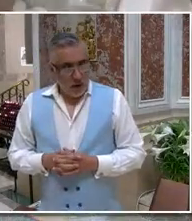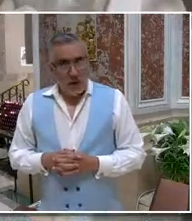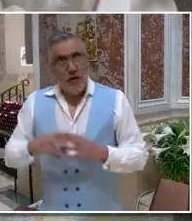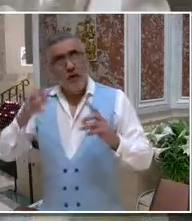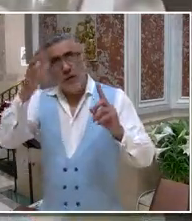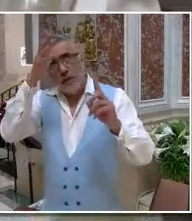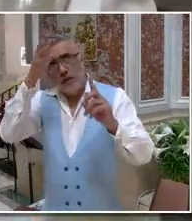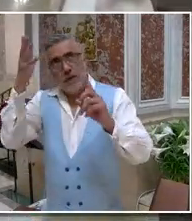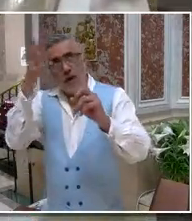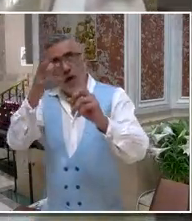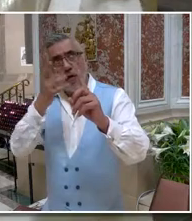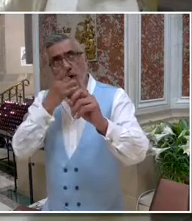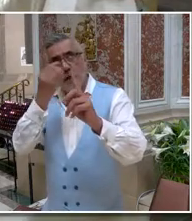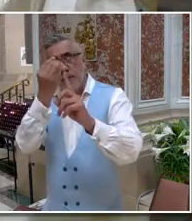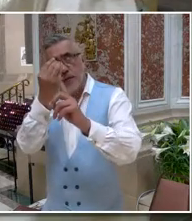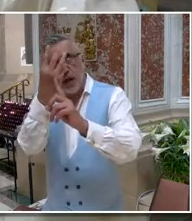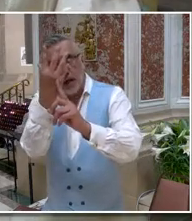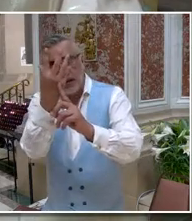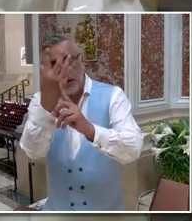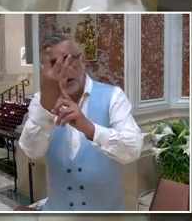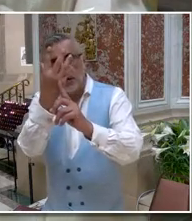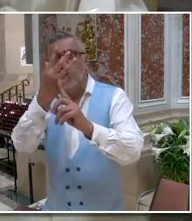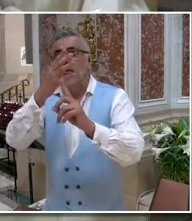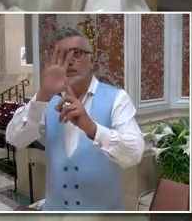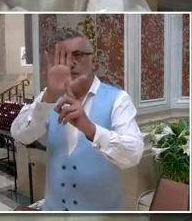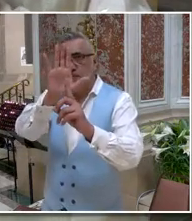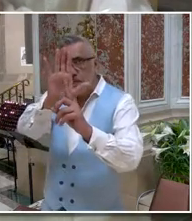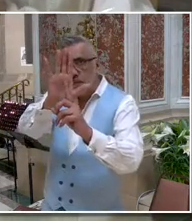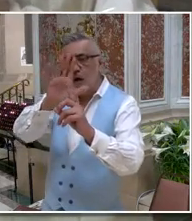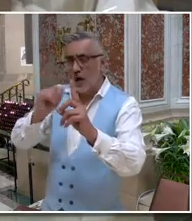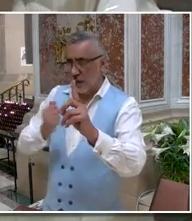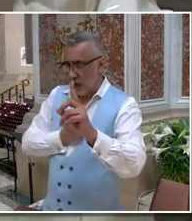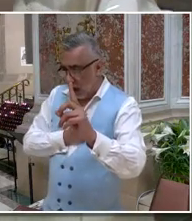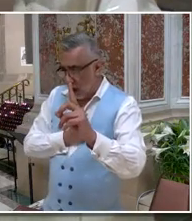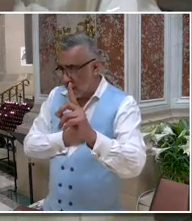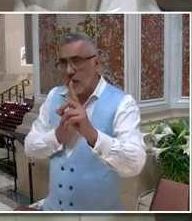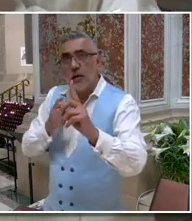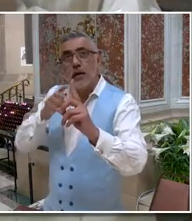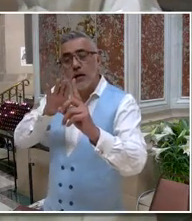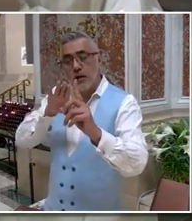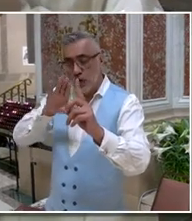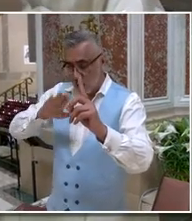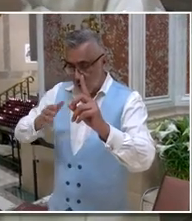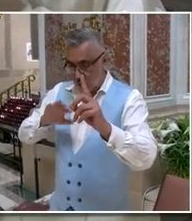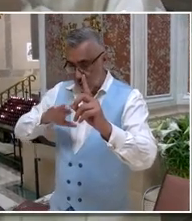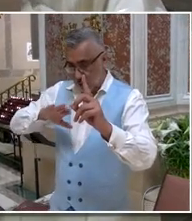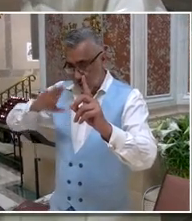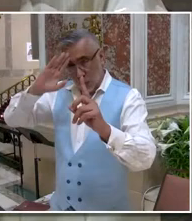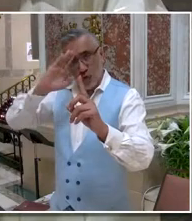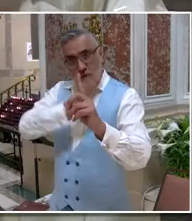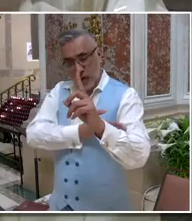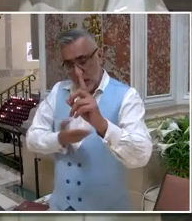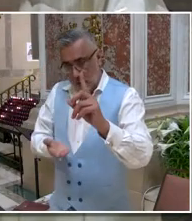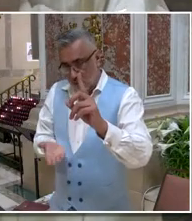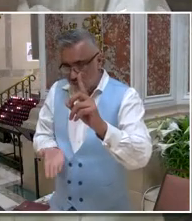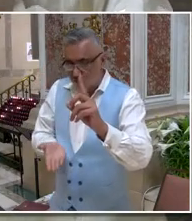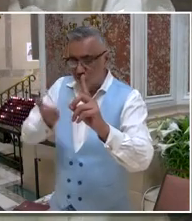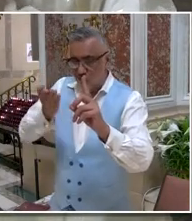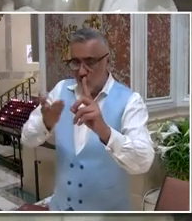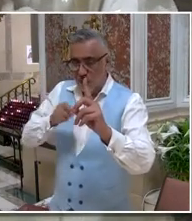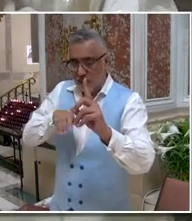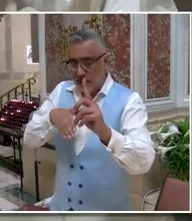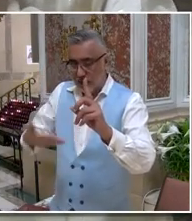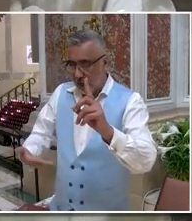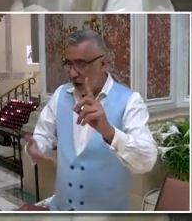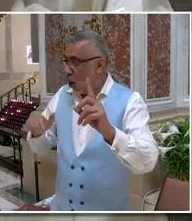Father of life, author of love, in raising your Son from the grave, all of